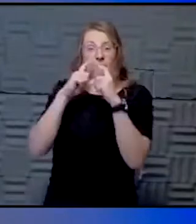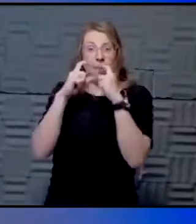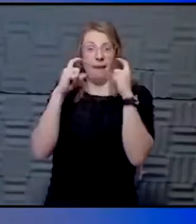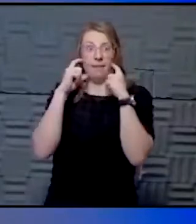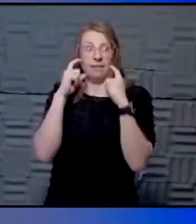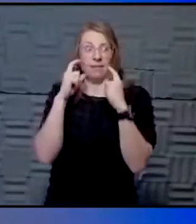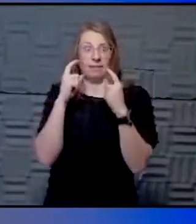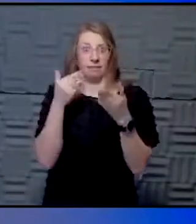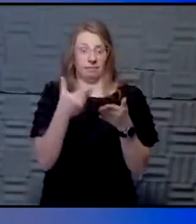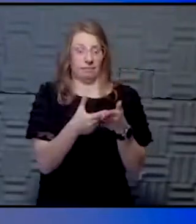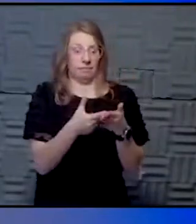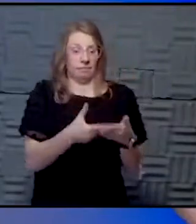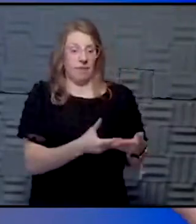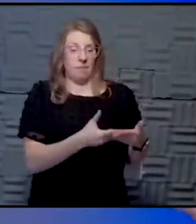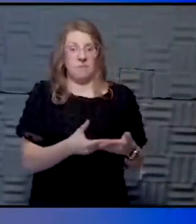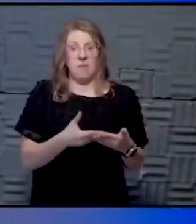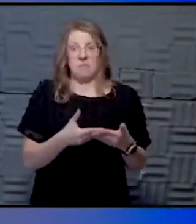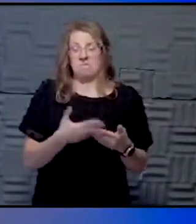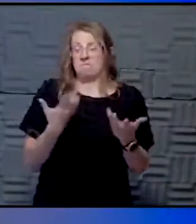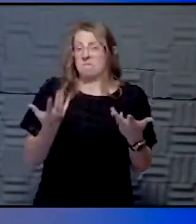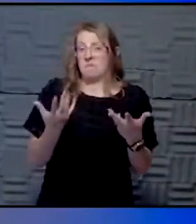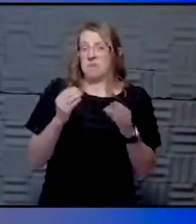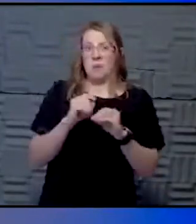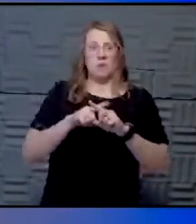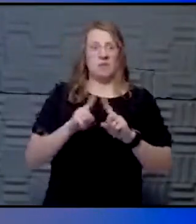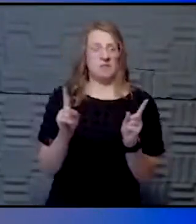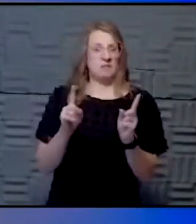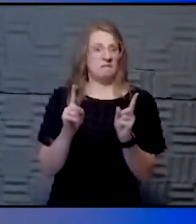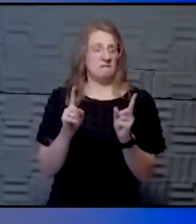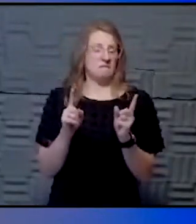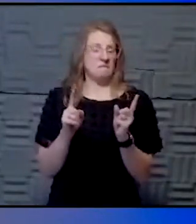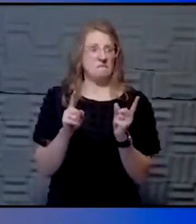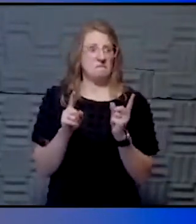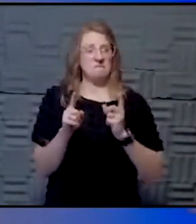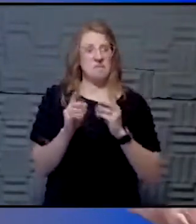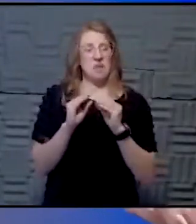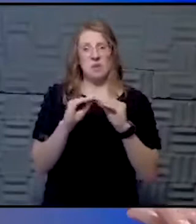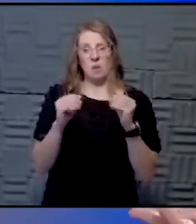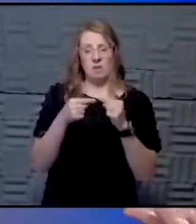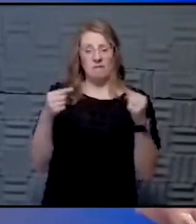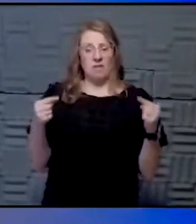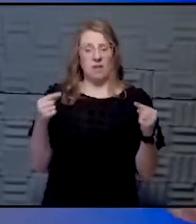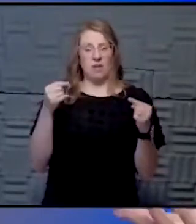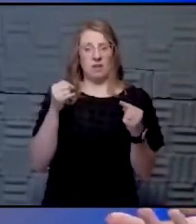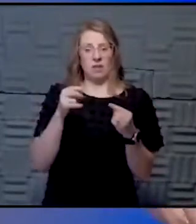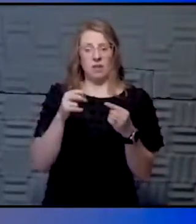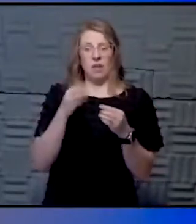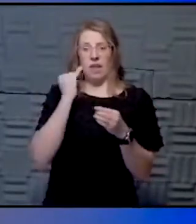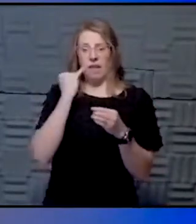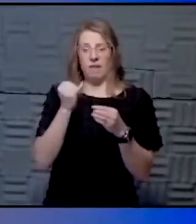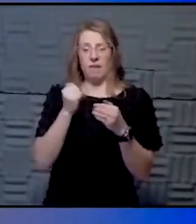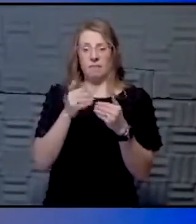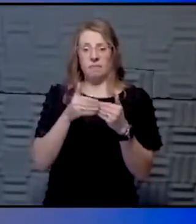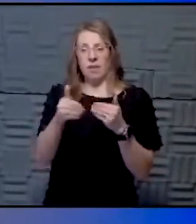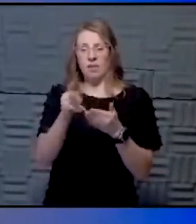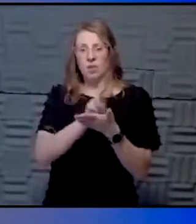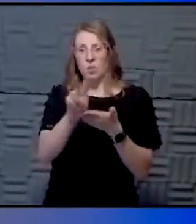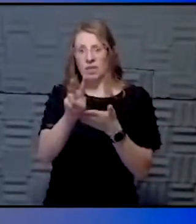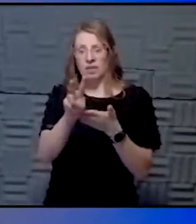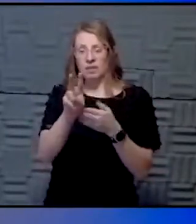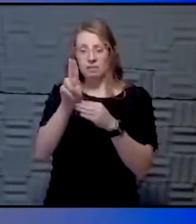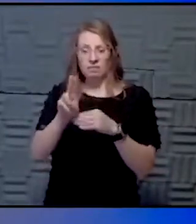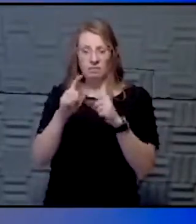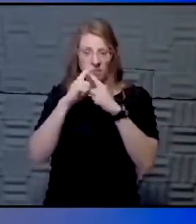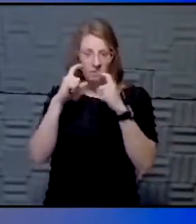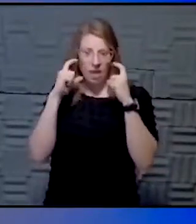Well, there's no difference, I would think, versus anyone else. So if they are past their 2 weeks, follow the CDC guidelines of